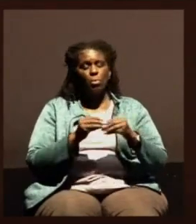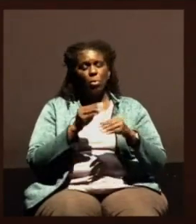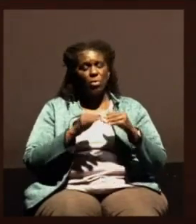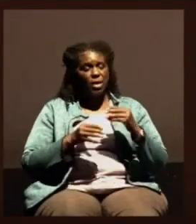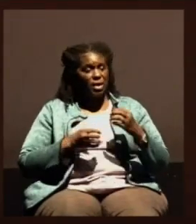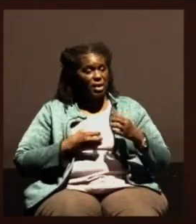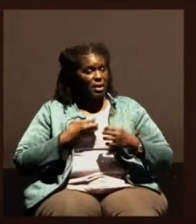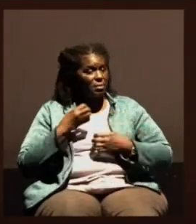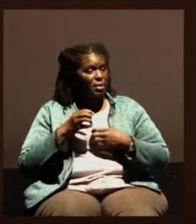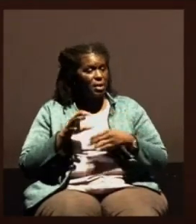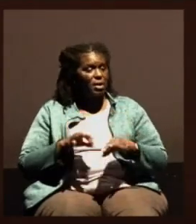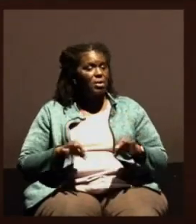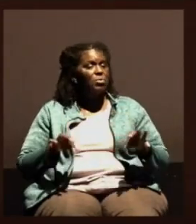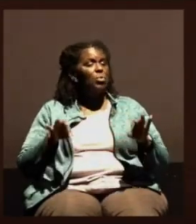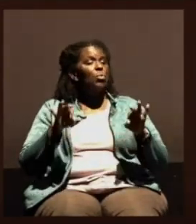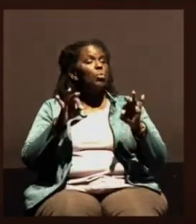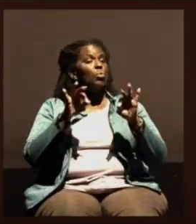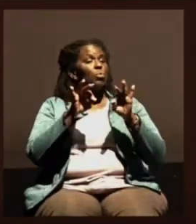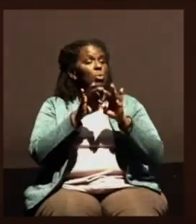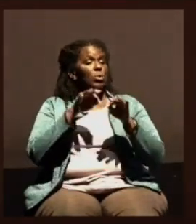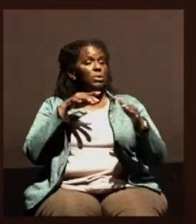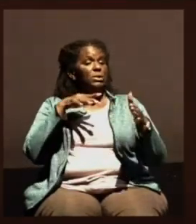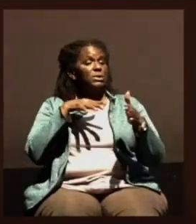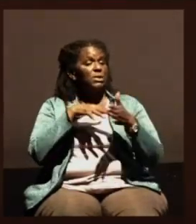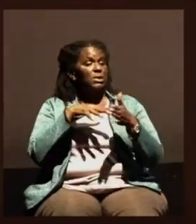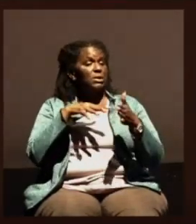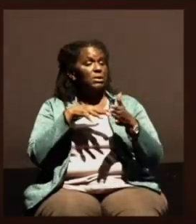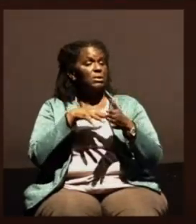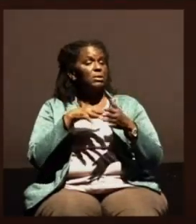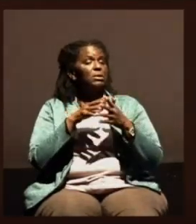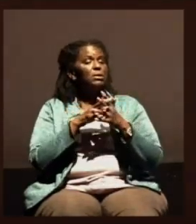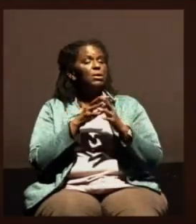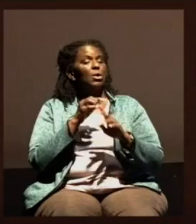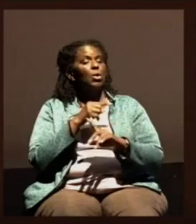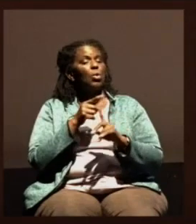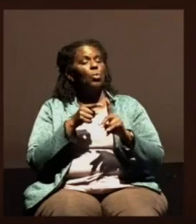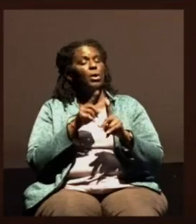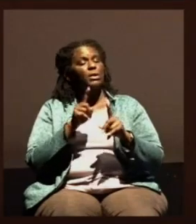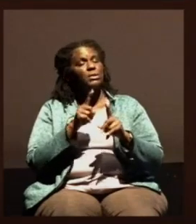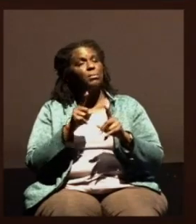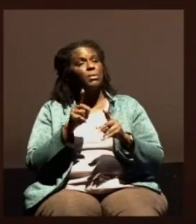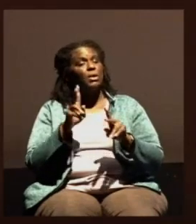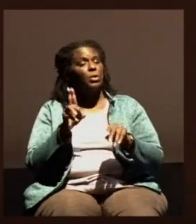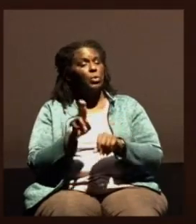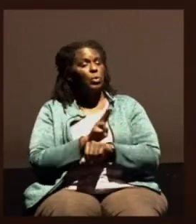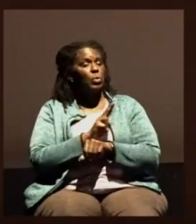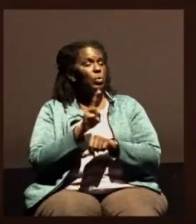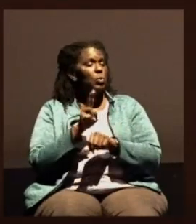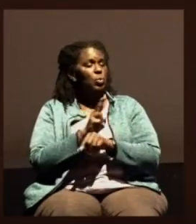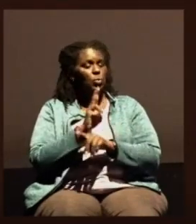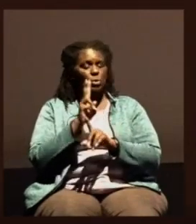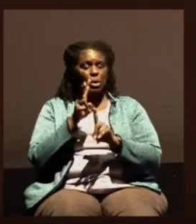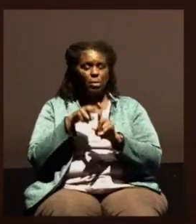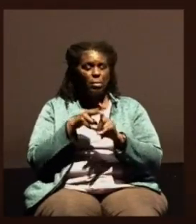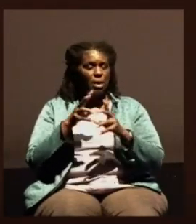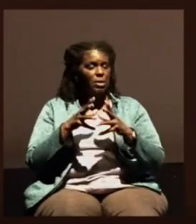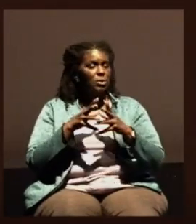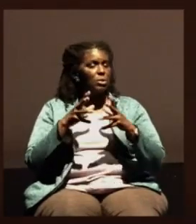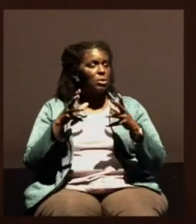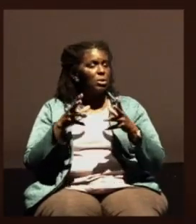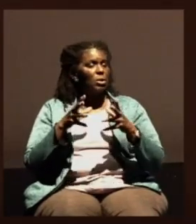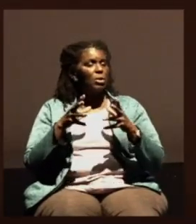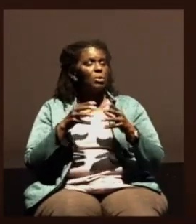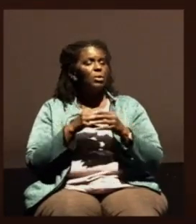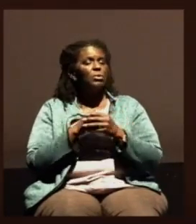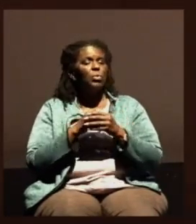something, it's worth spending a life on. And when something is so widely applicable, helps so billions of